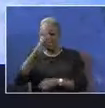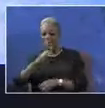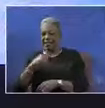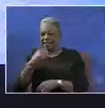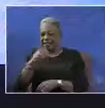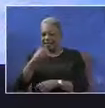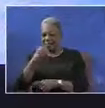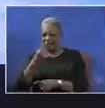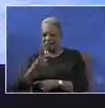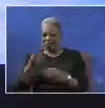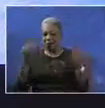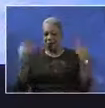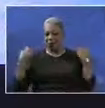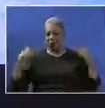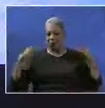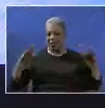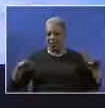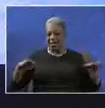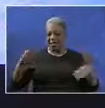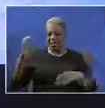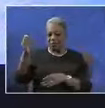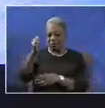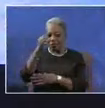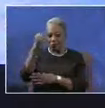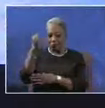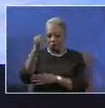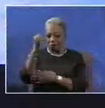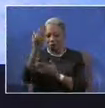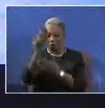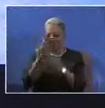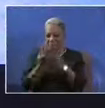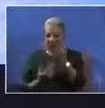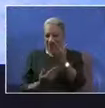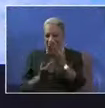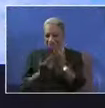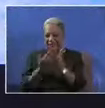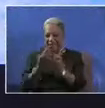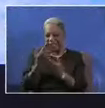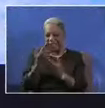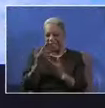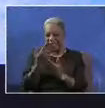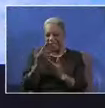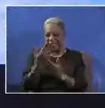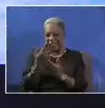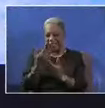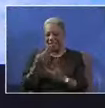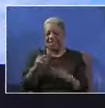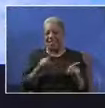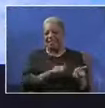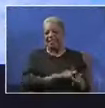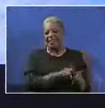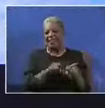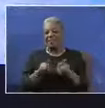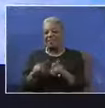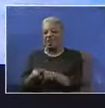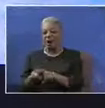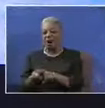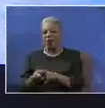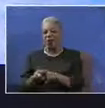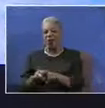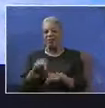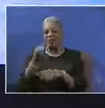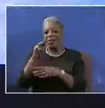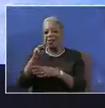this is where we're going to build the temple. And it's also, it was on